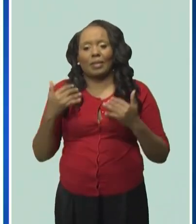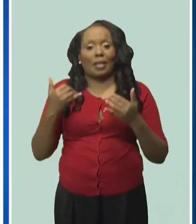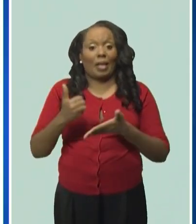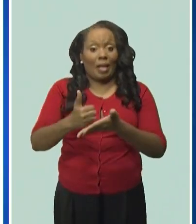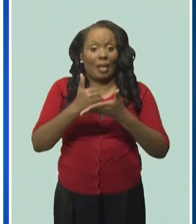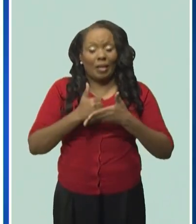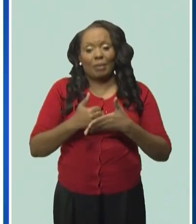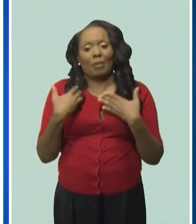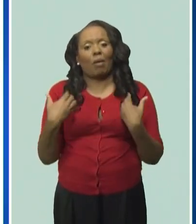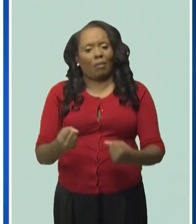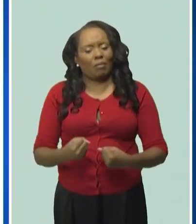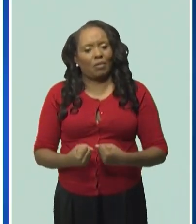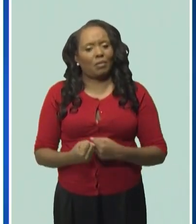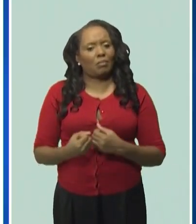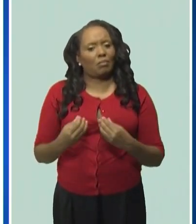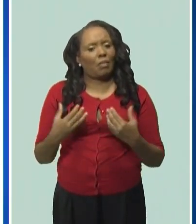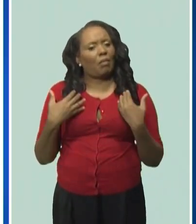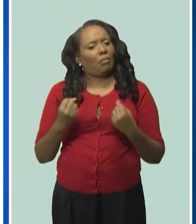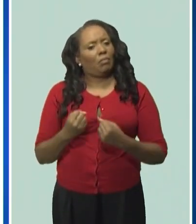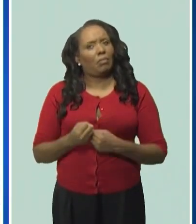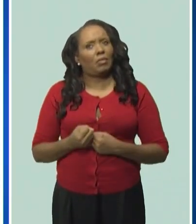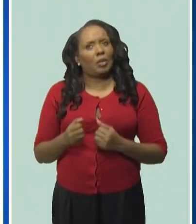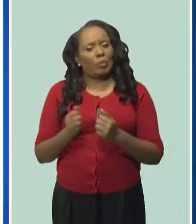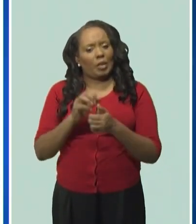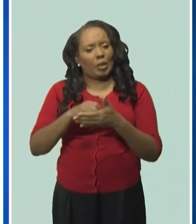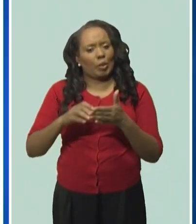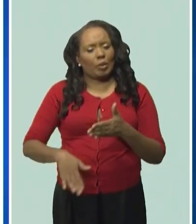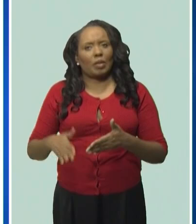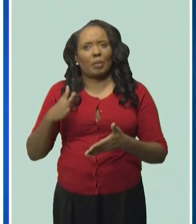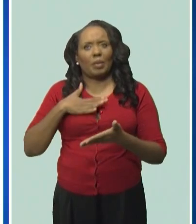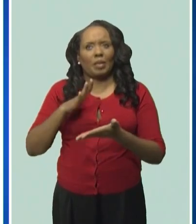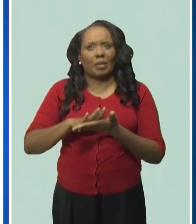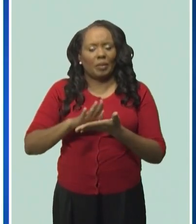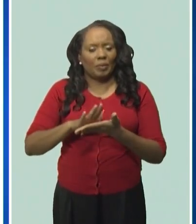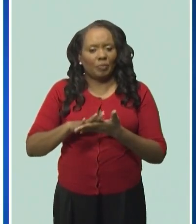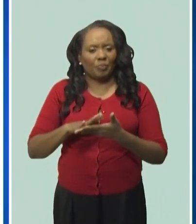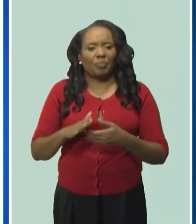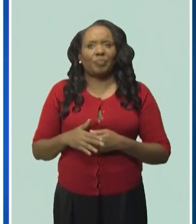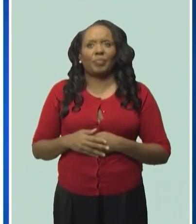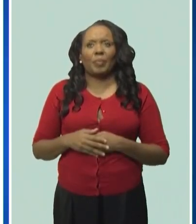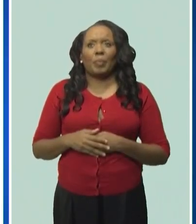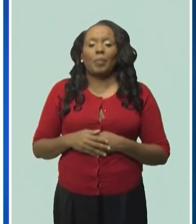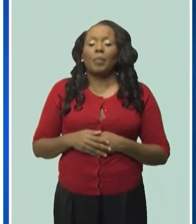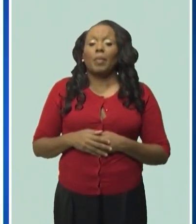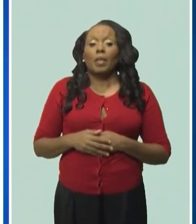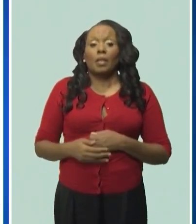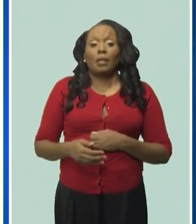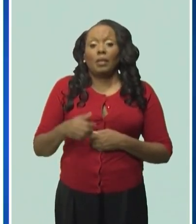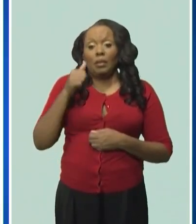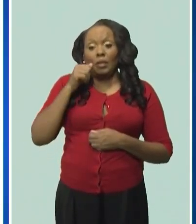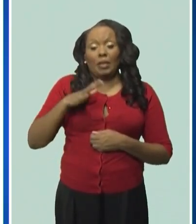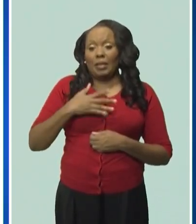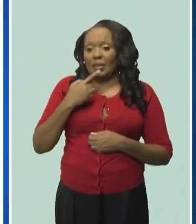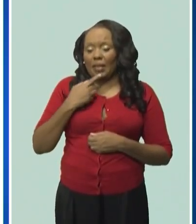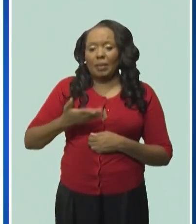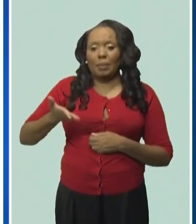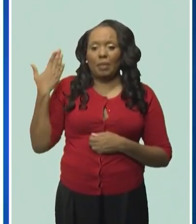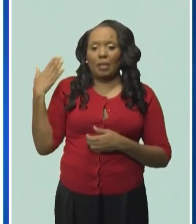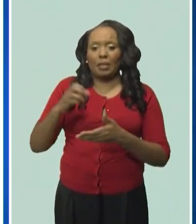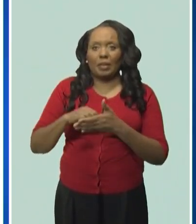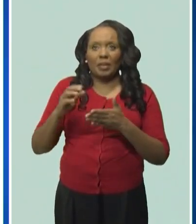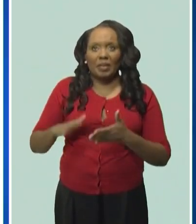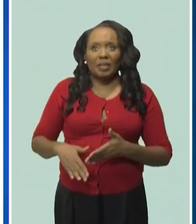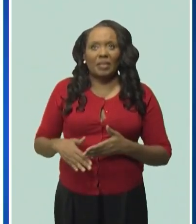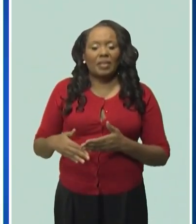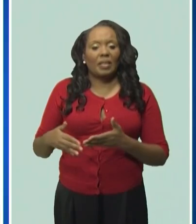how to communicate better with the students at my school. Mrs. Griffith-Carrington says she is pleased to report that past students have